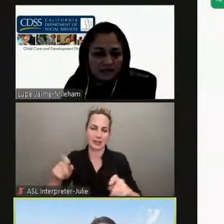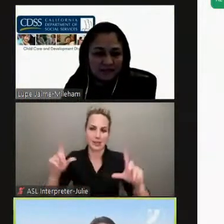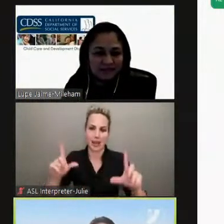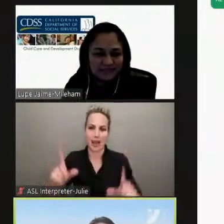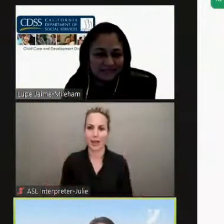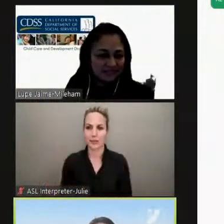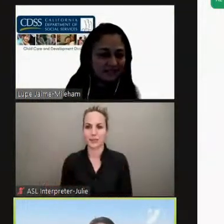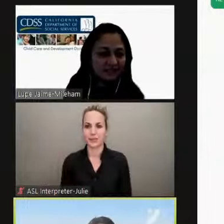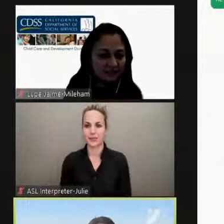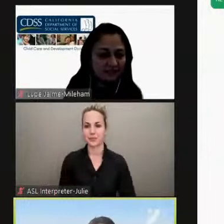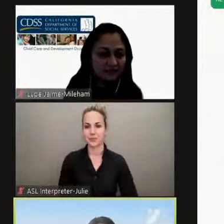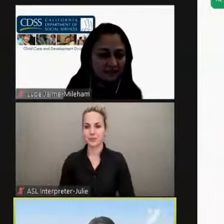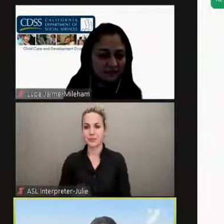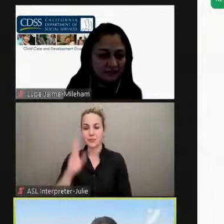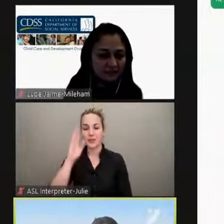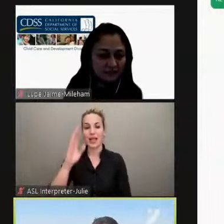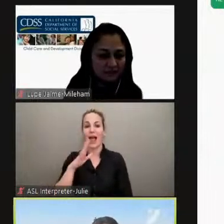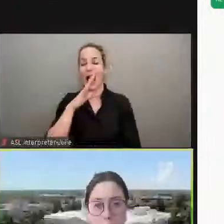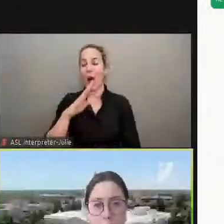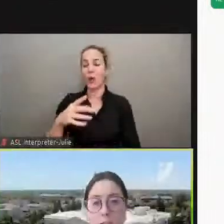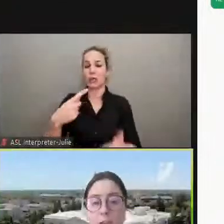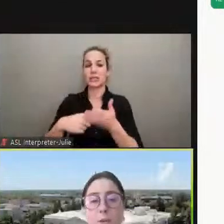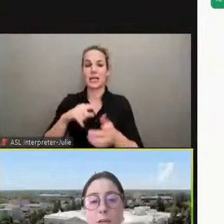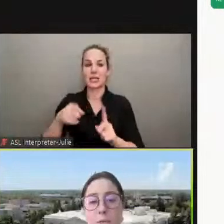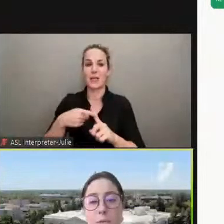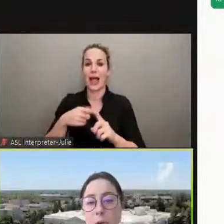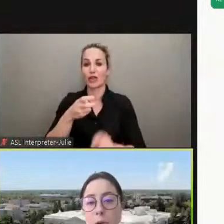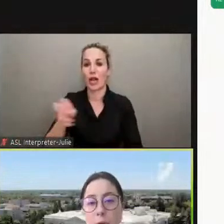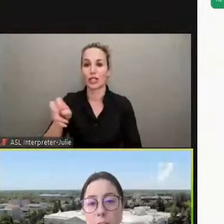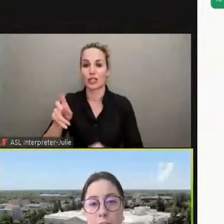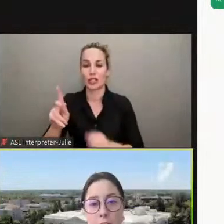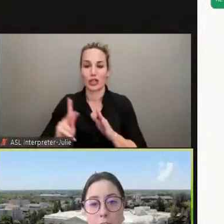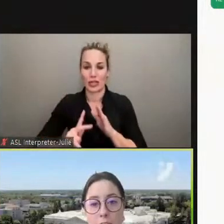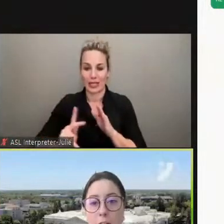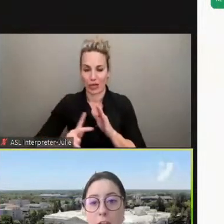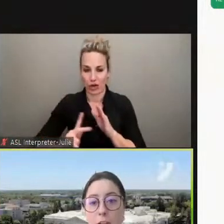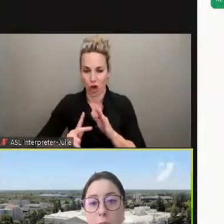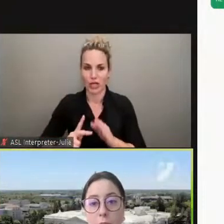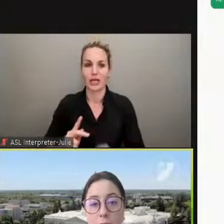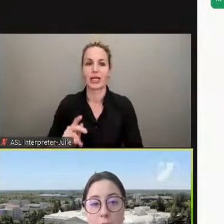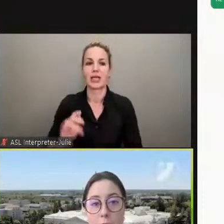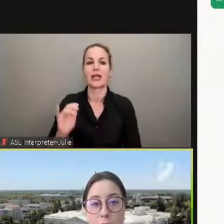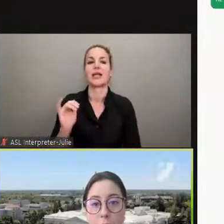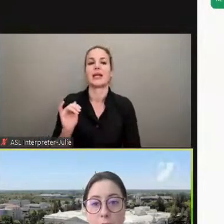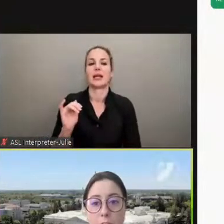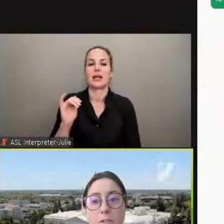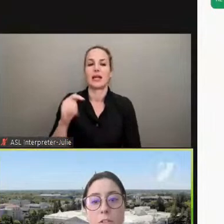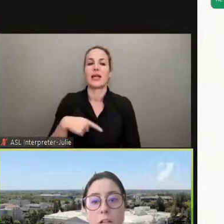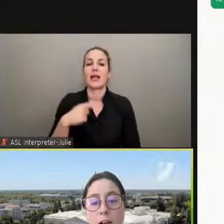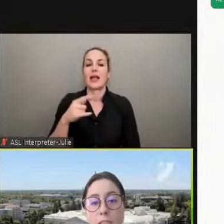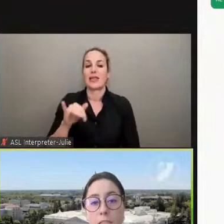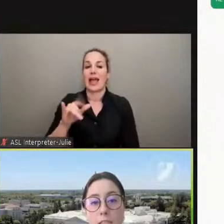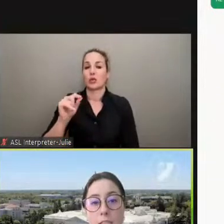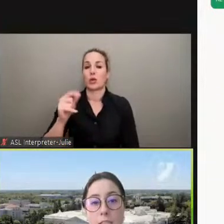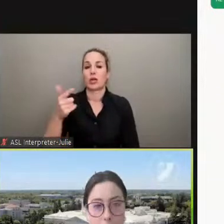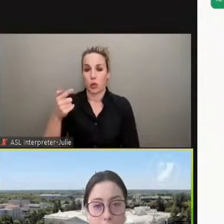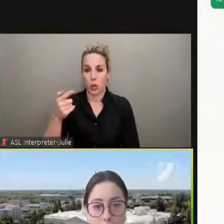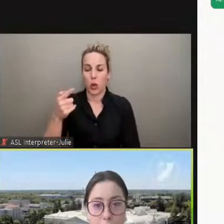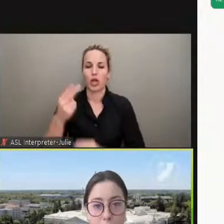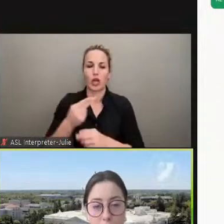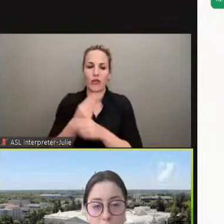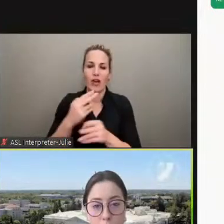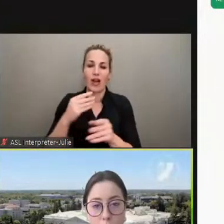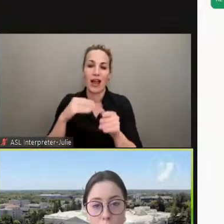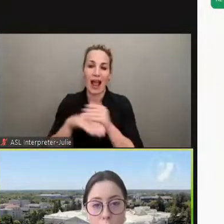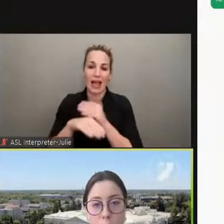Hello, I will start with transitional kindergarten. The 2021 Budget Act outlined a plan to expand universal access to